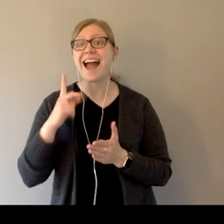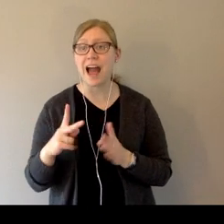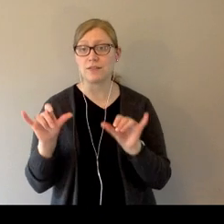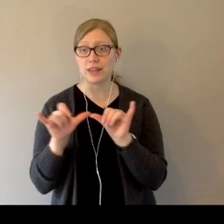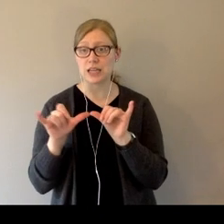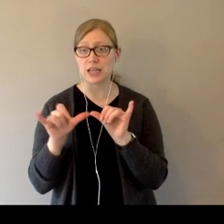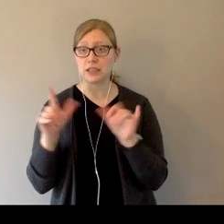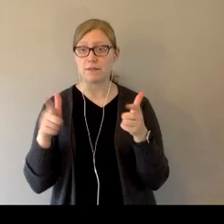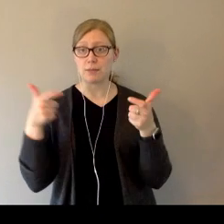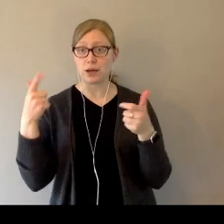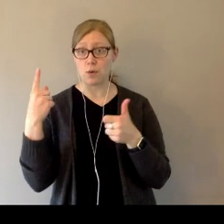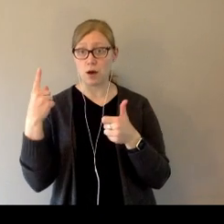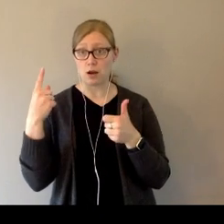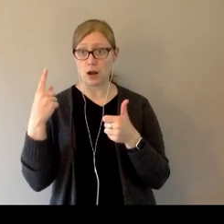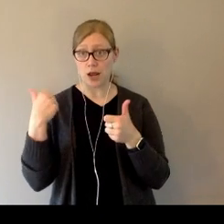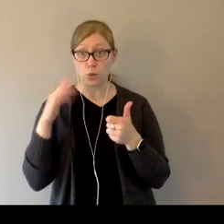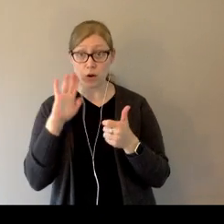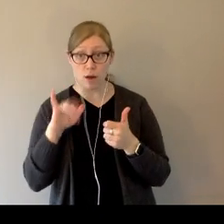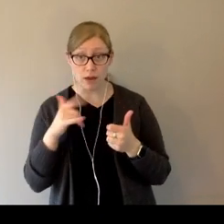And that's by the mid-segment theorem.